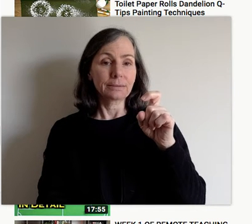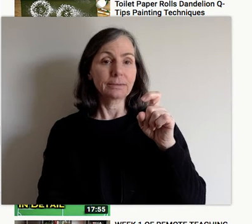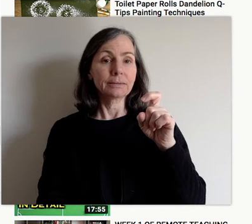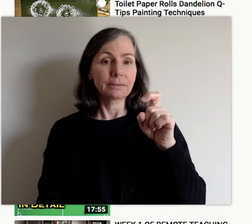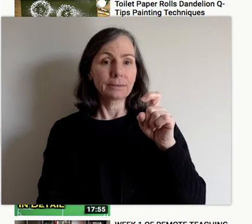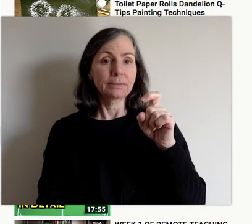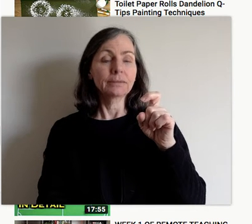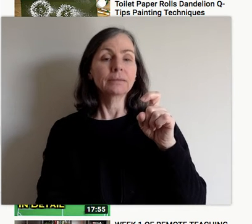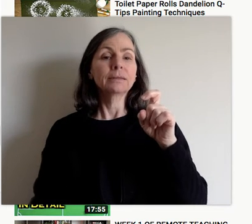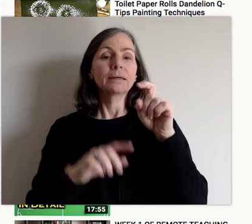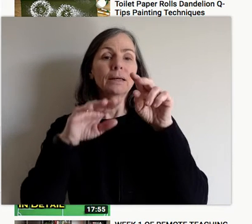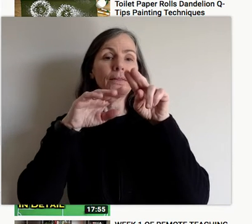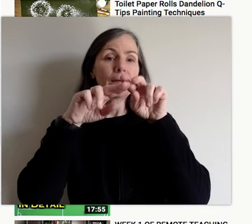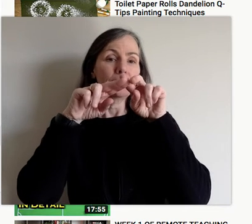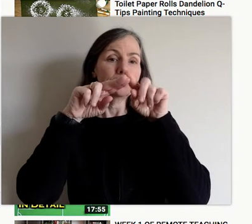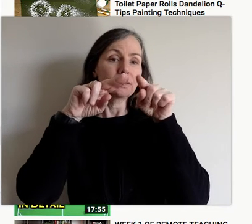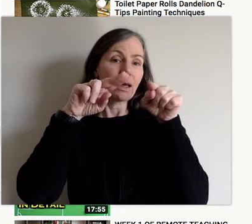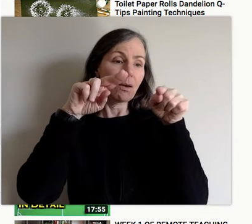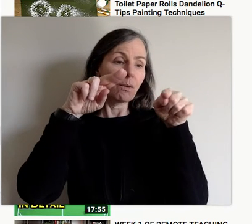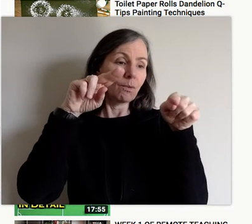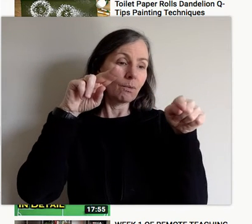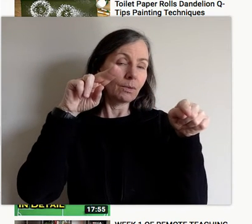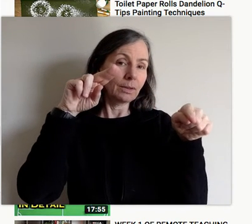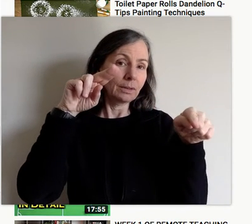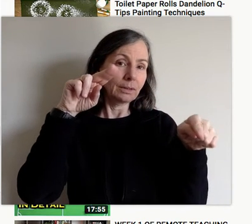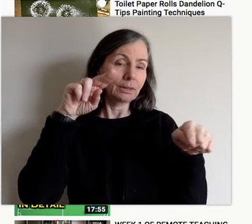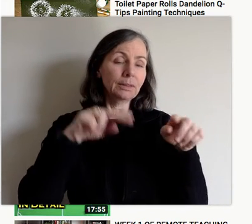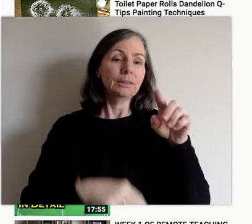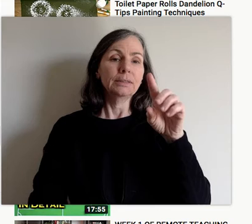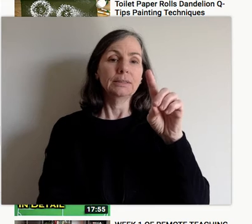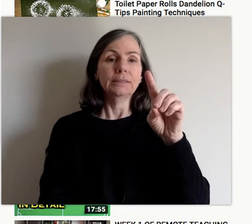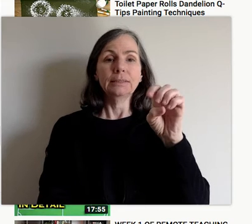and then it began decreasing